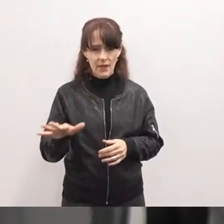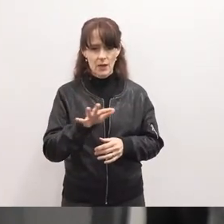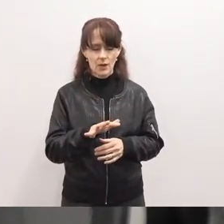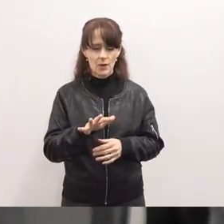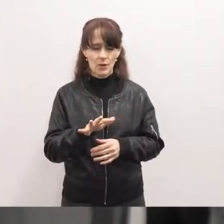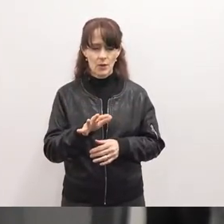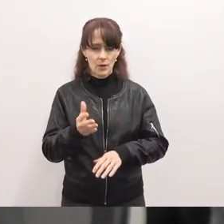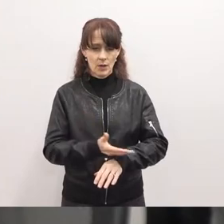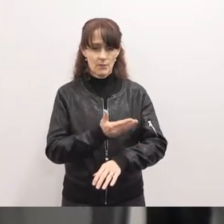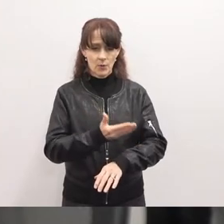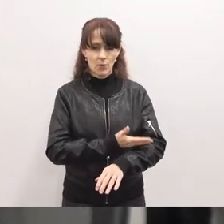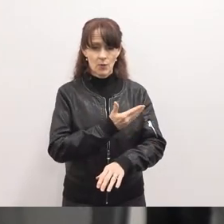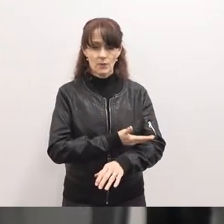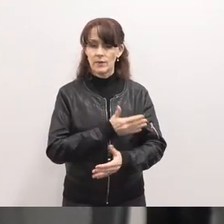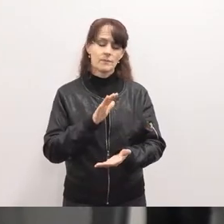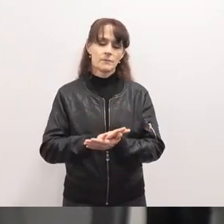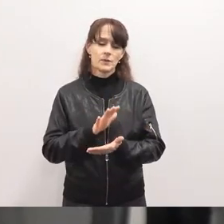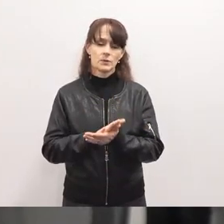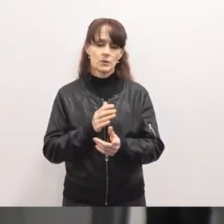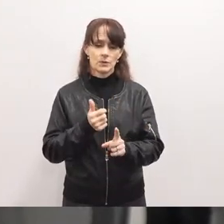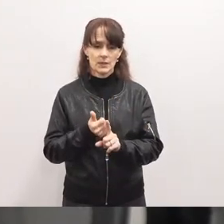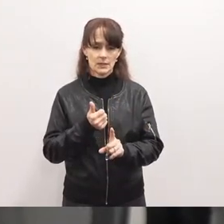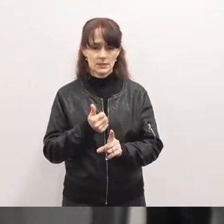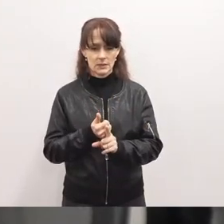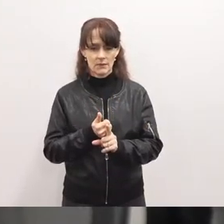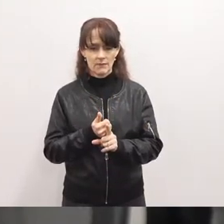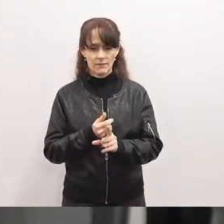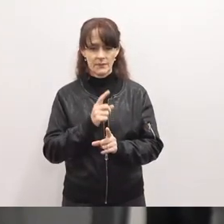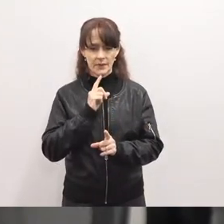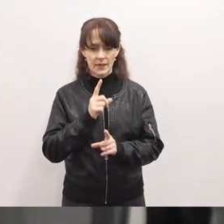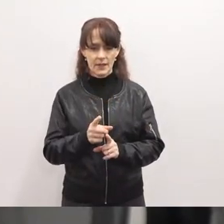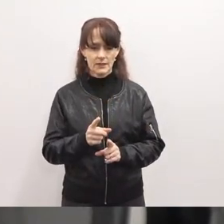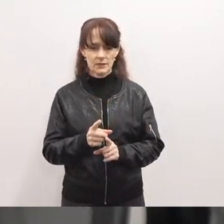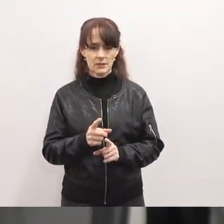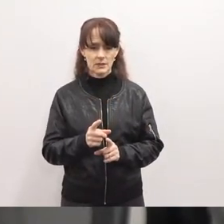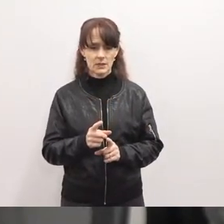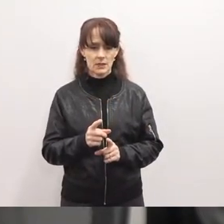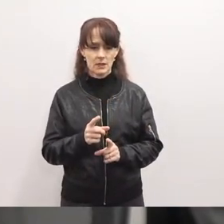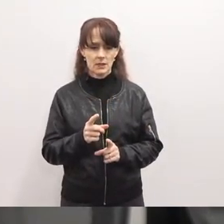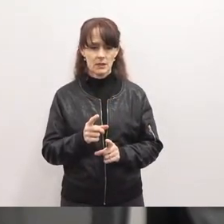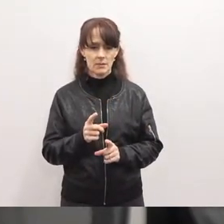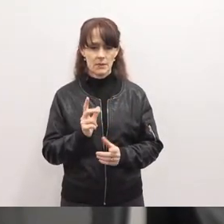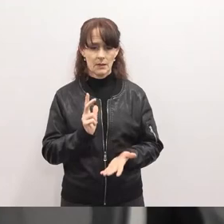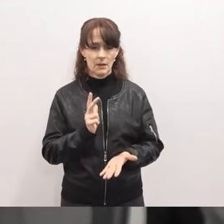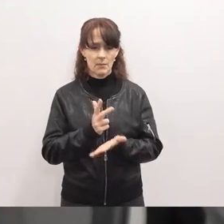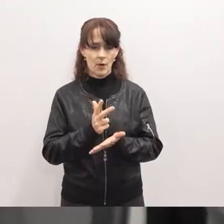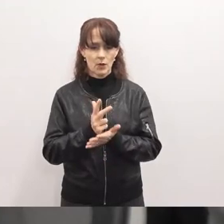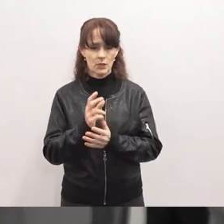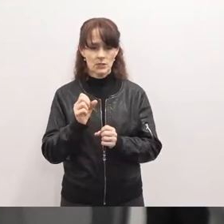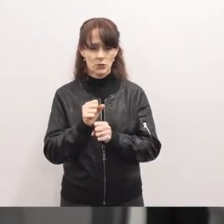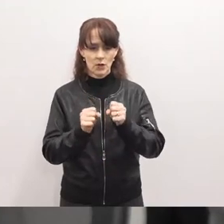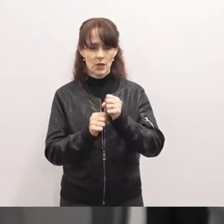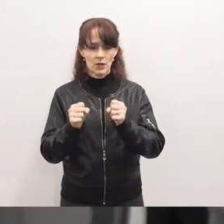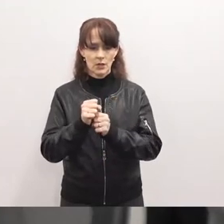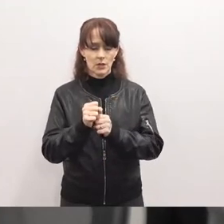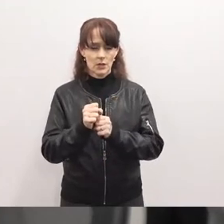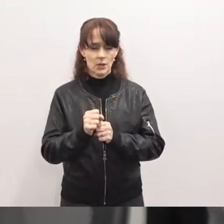with improving the school itself, they're actually looking into putting a parking structure and stuff. I went to